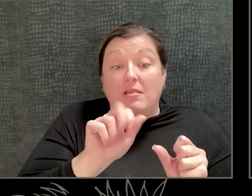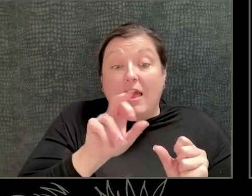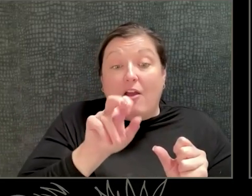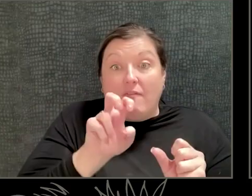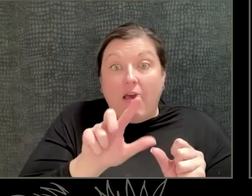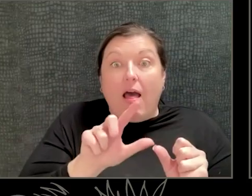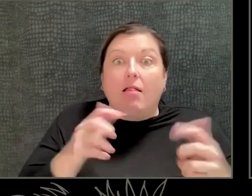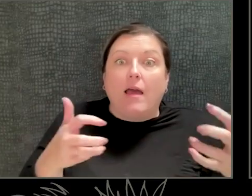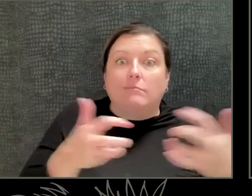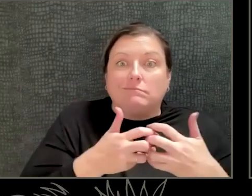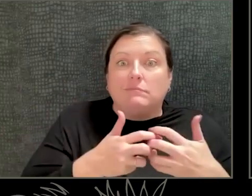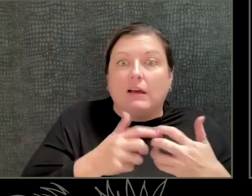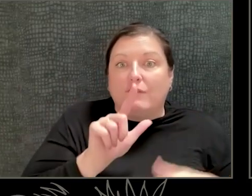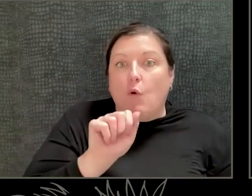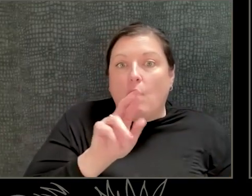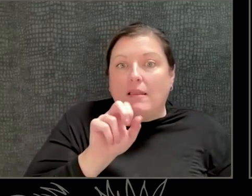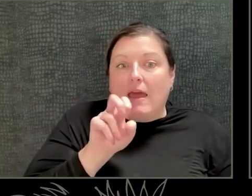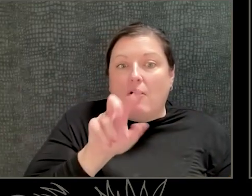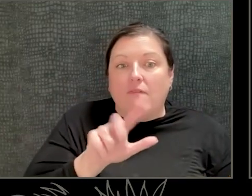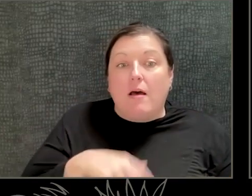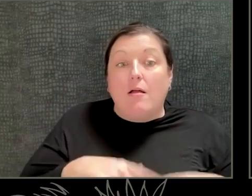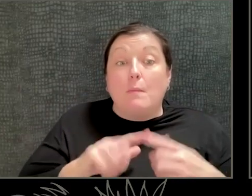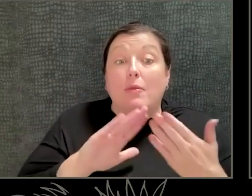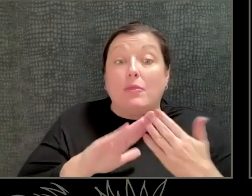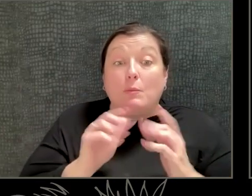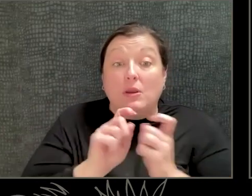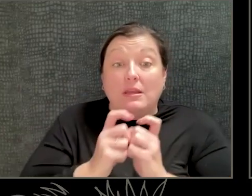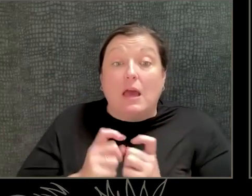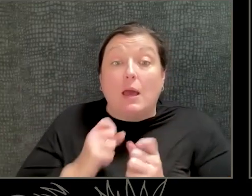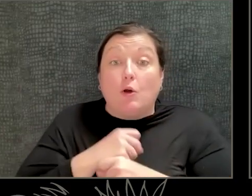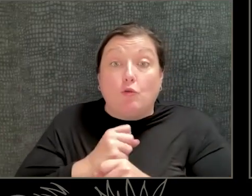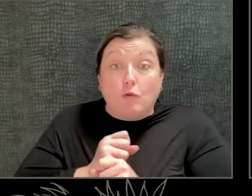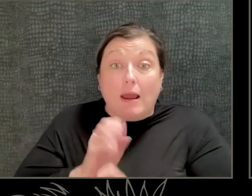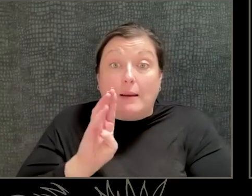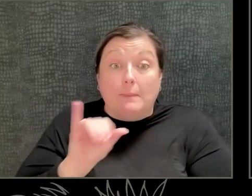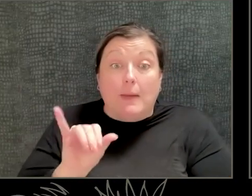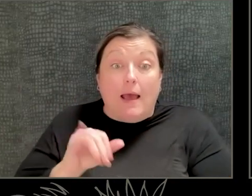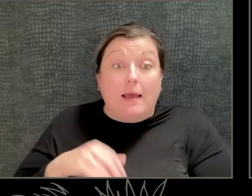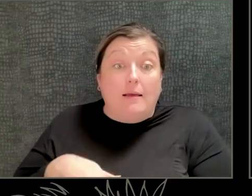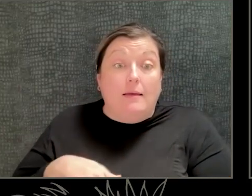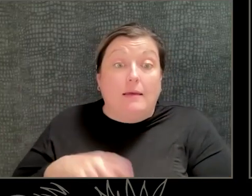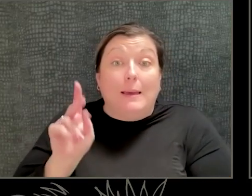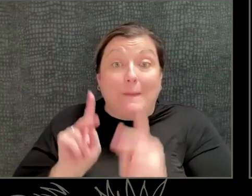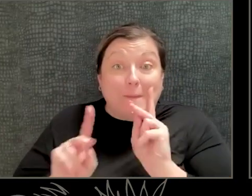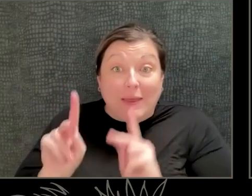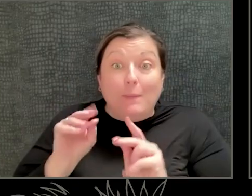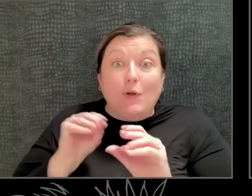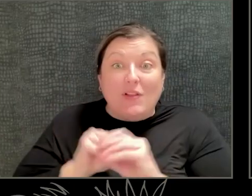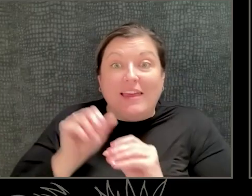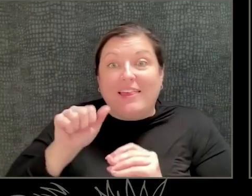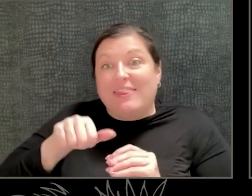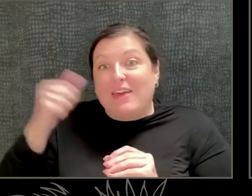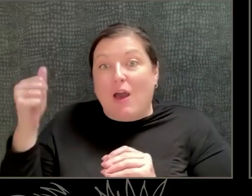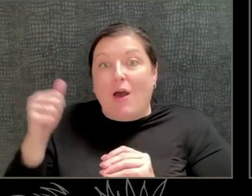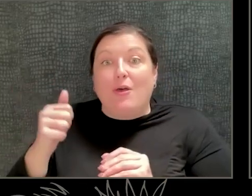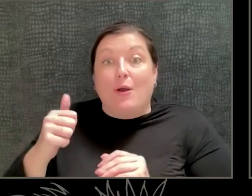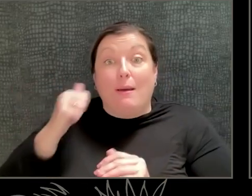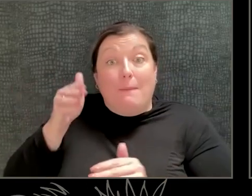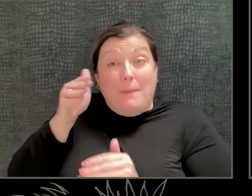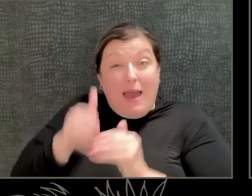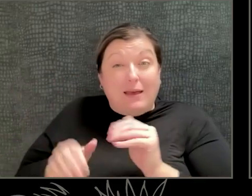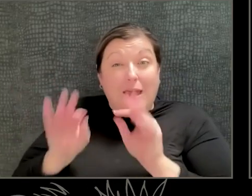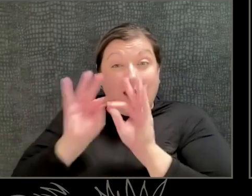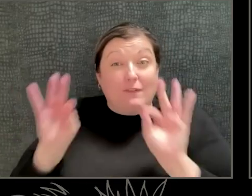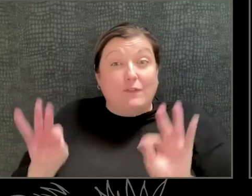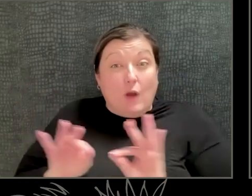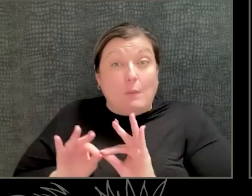Laravel. But the community adapters are created by people in these other backend framework communities, so